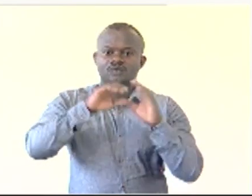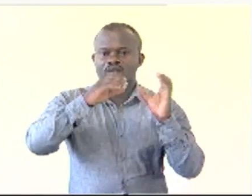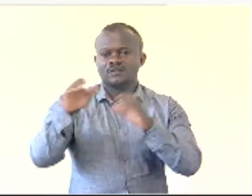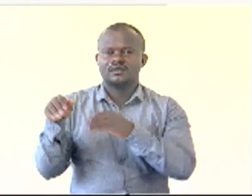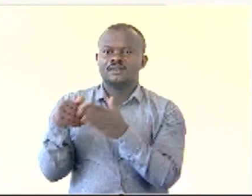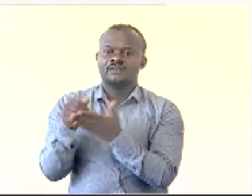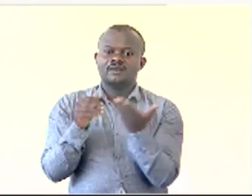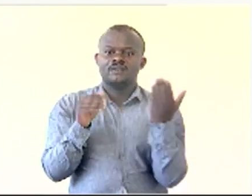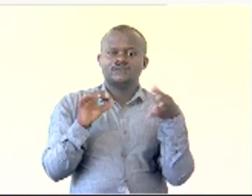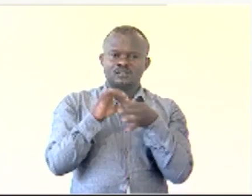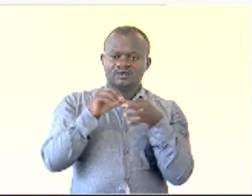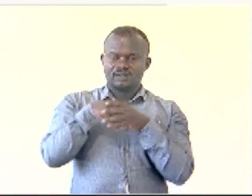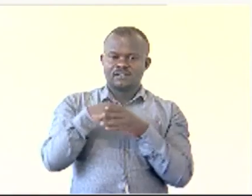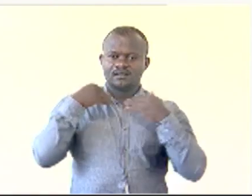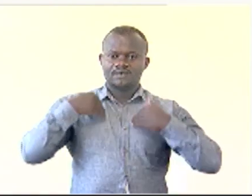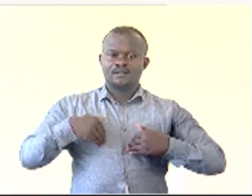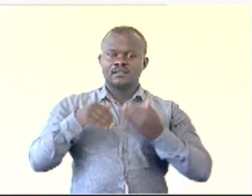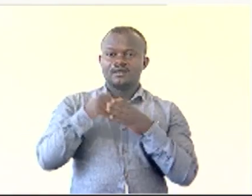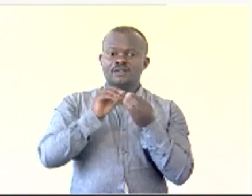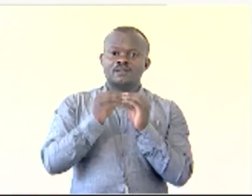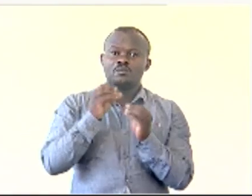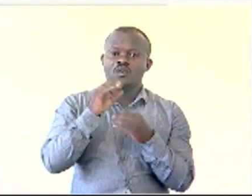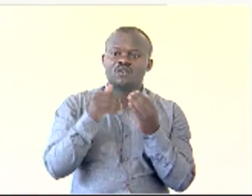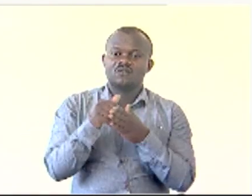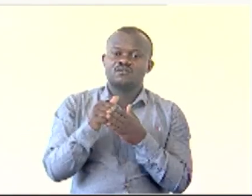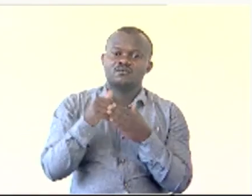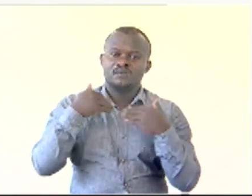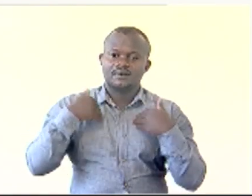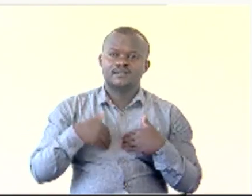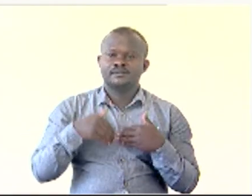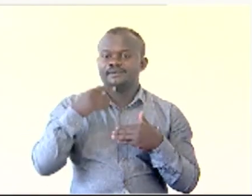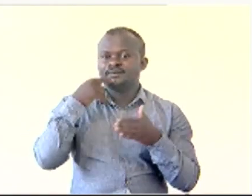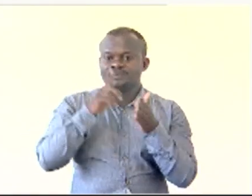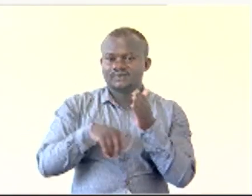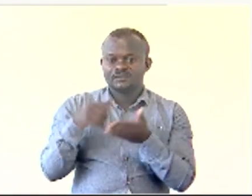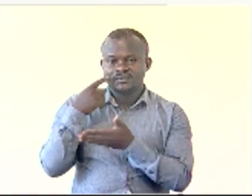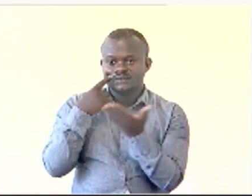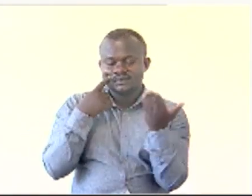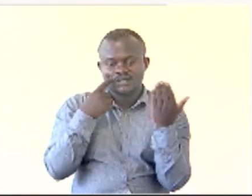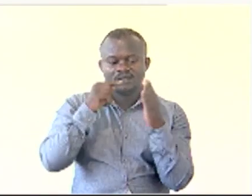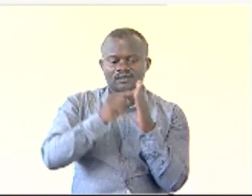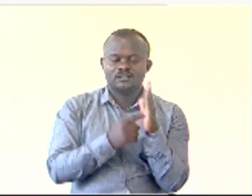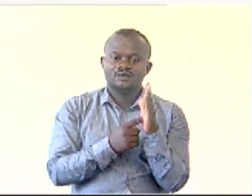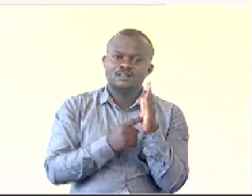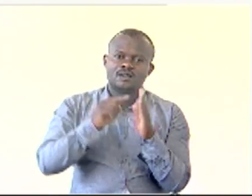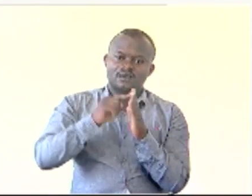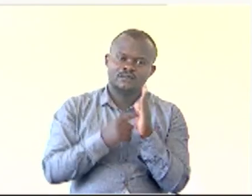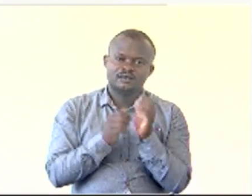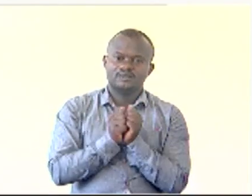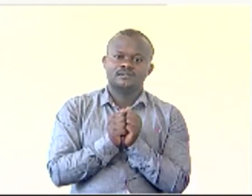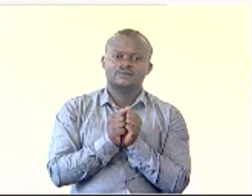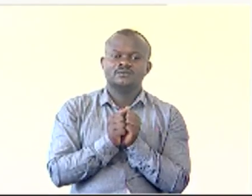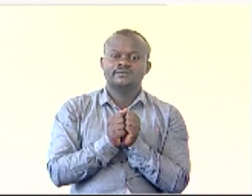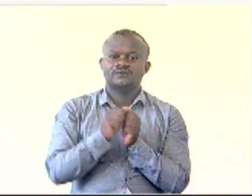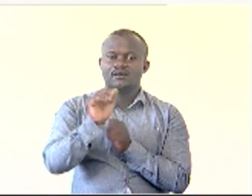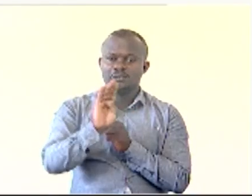joints in the body? The number of bones that are articulated.